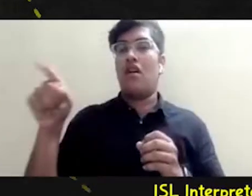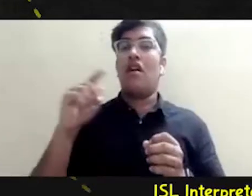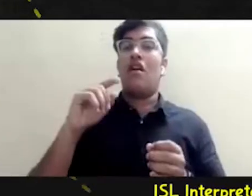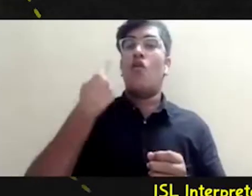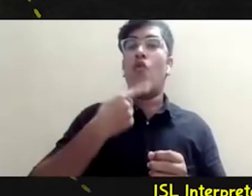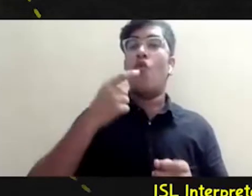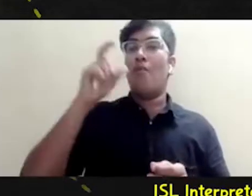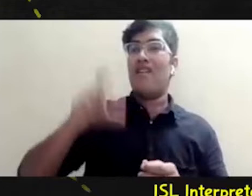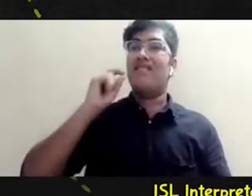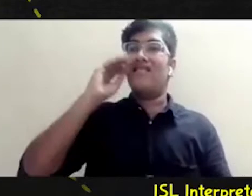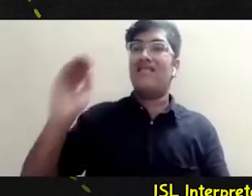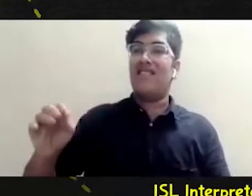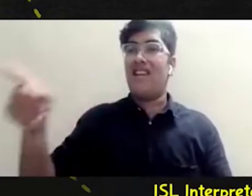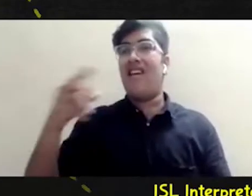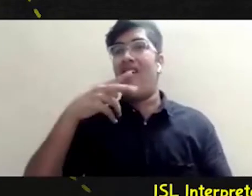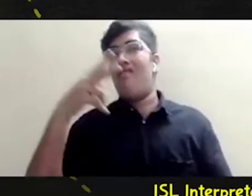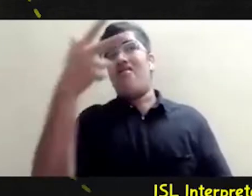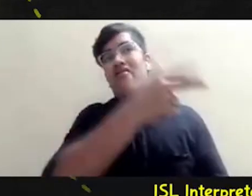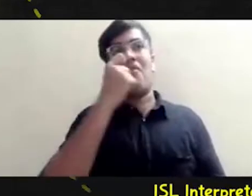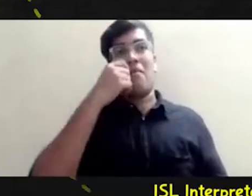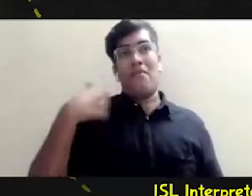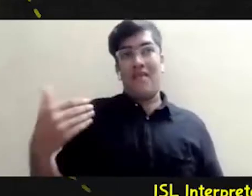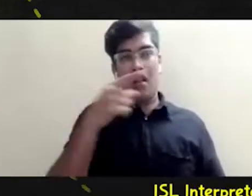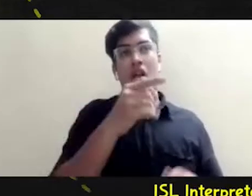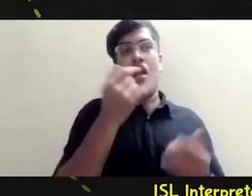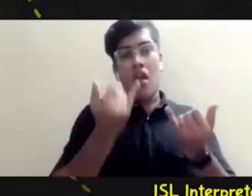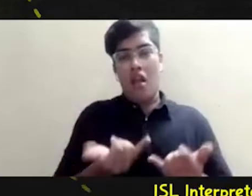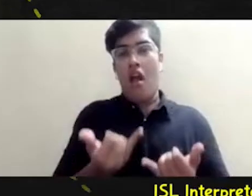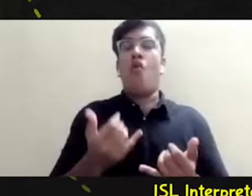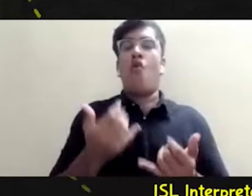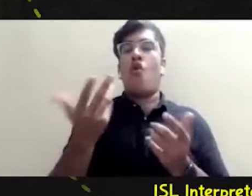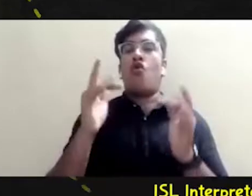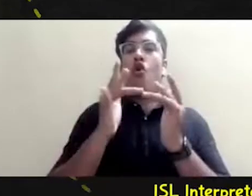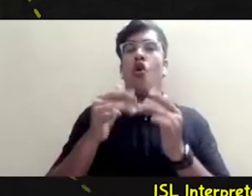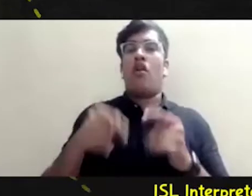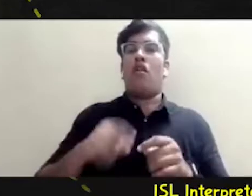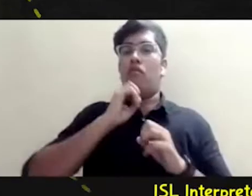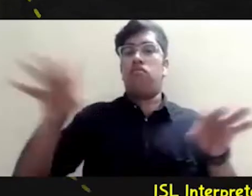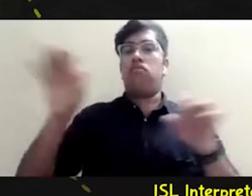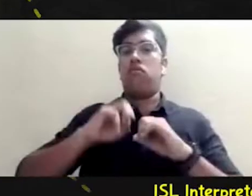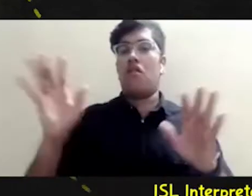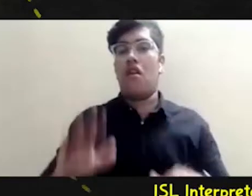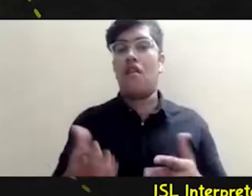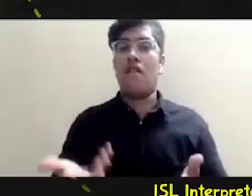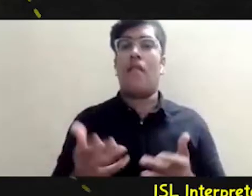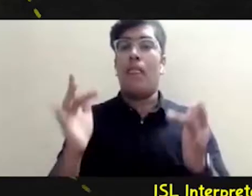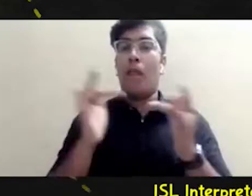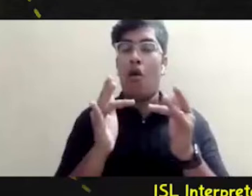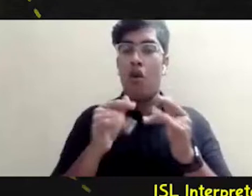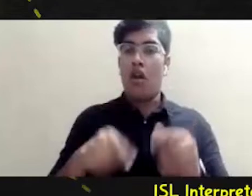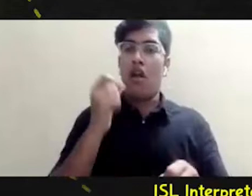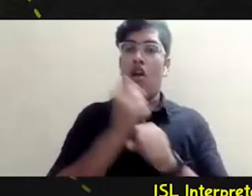ratted you out to your brother, that's exactly what is happening right now when we are using online platforms, both by